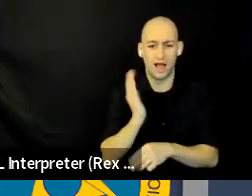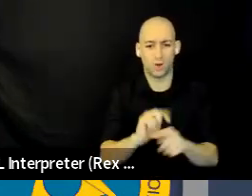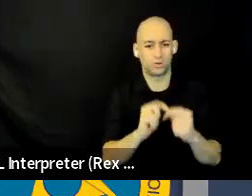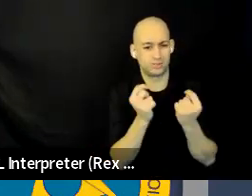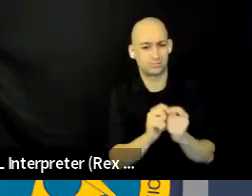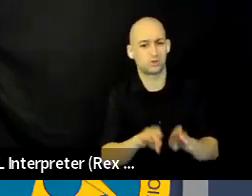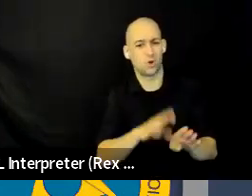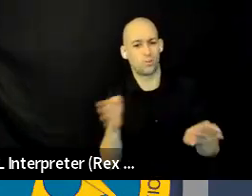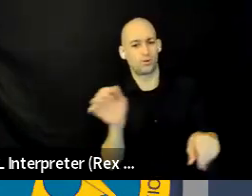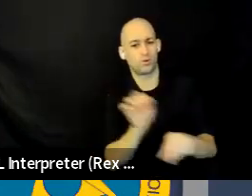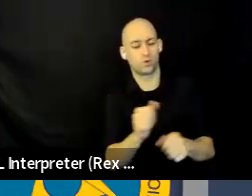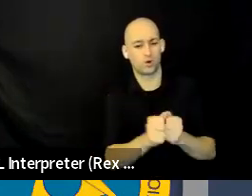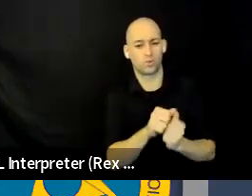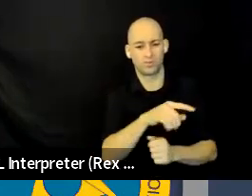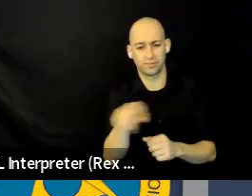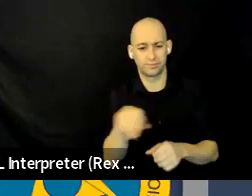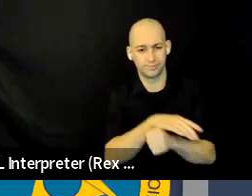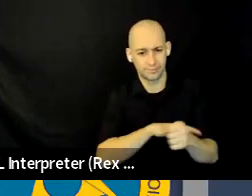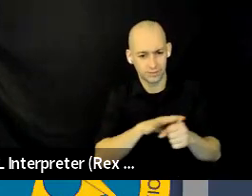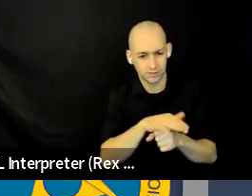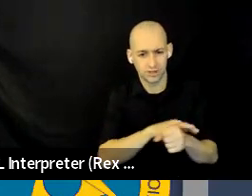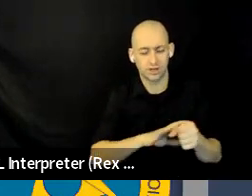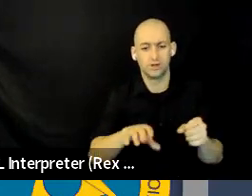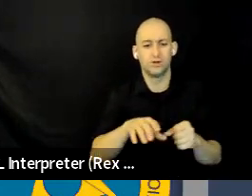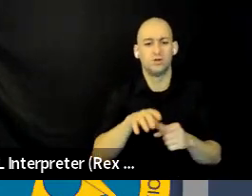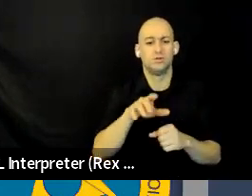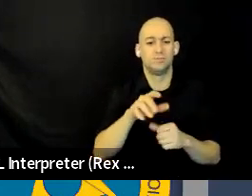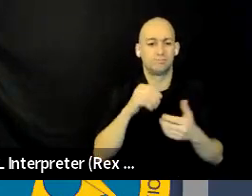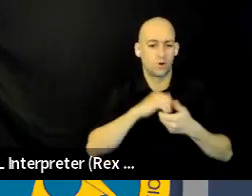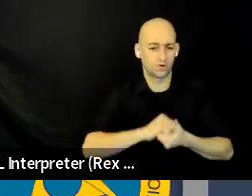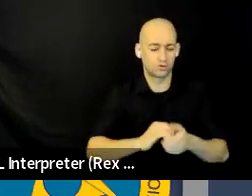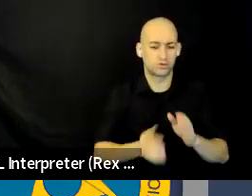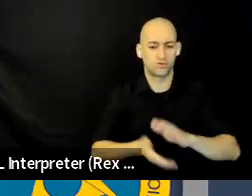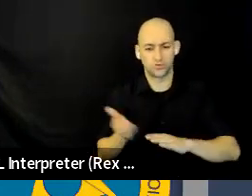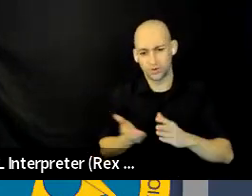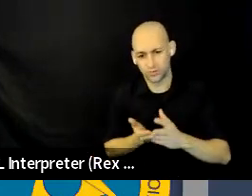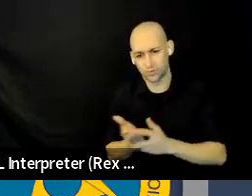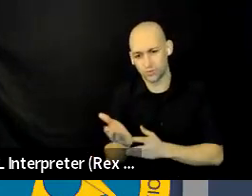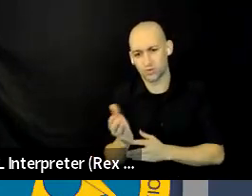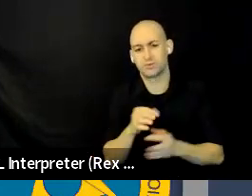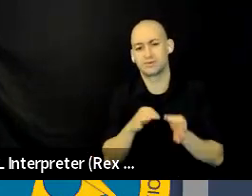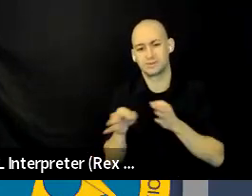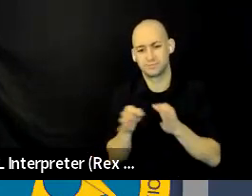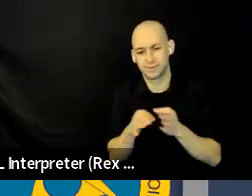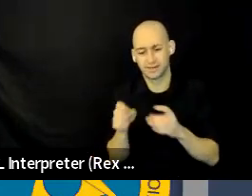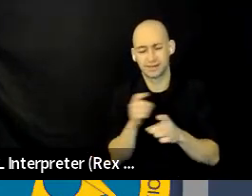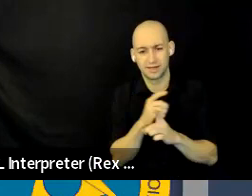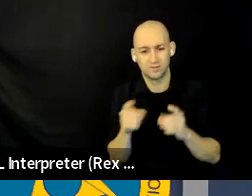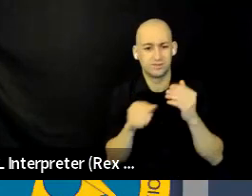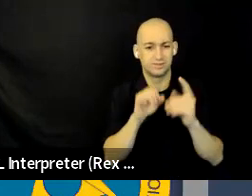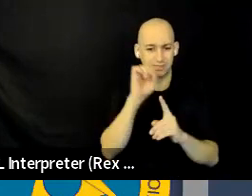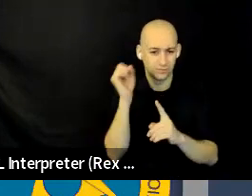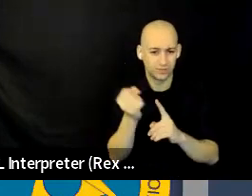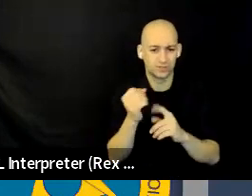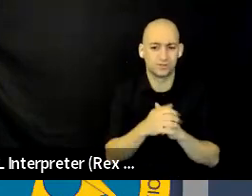with our districts, but our local partners, running them through, some of the different processes and scenarios. So